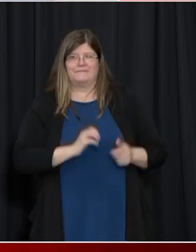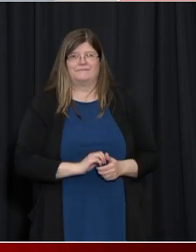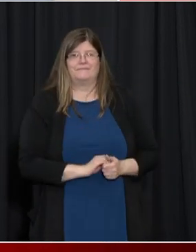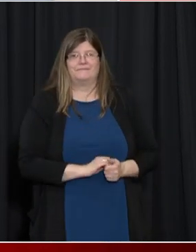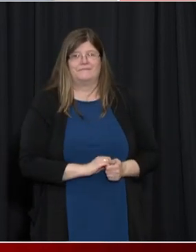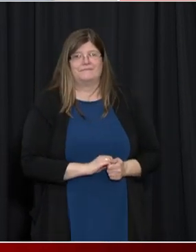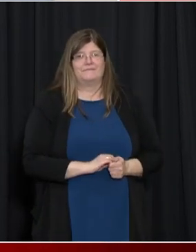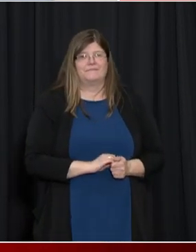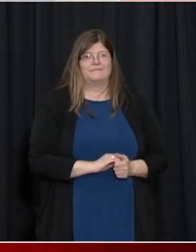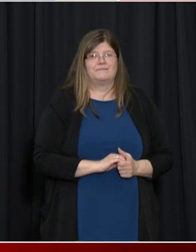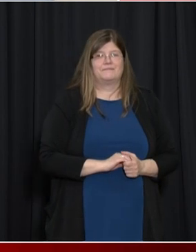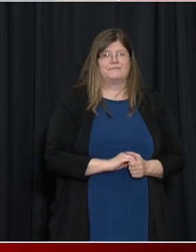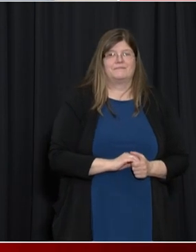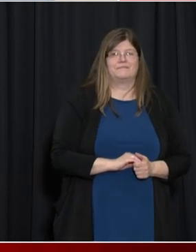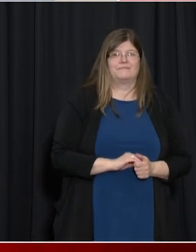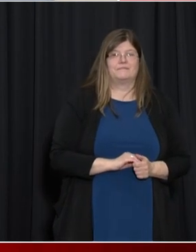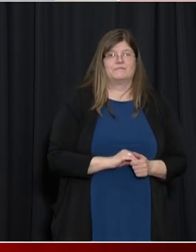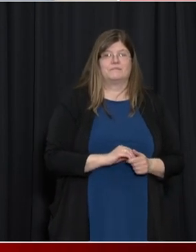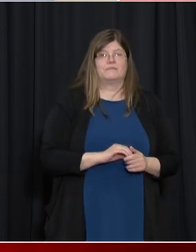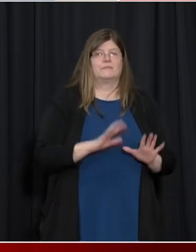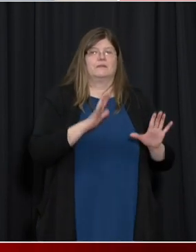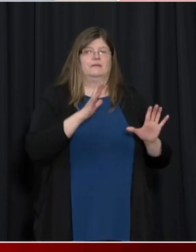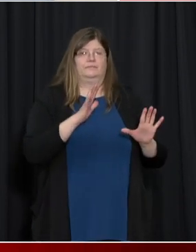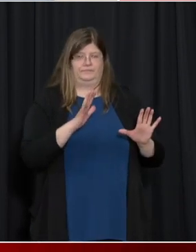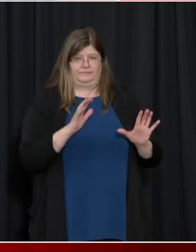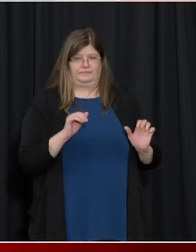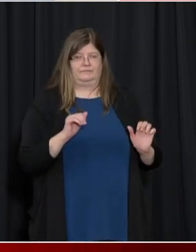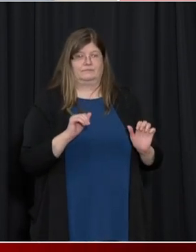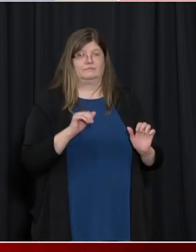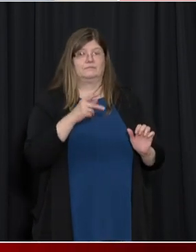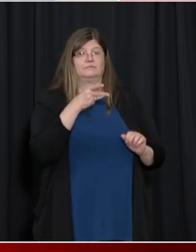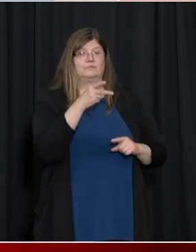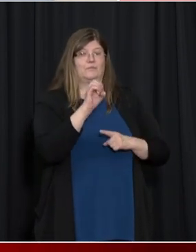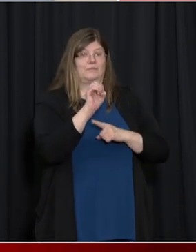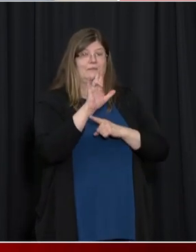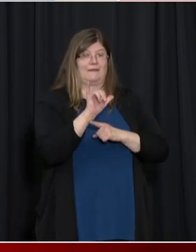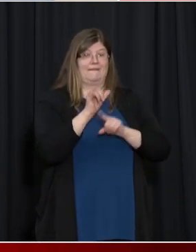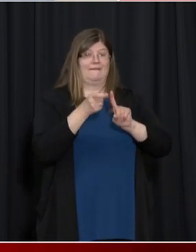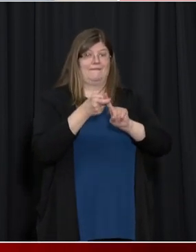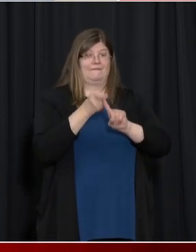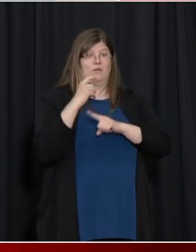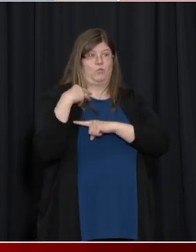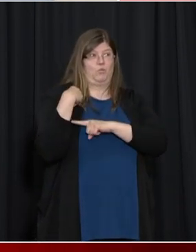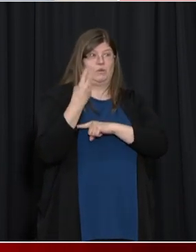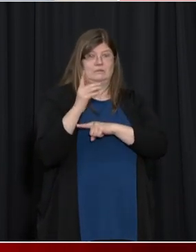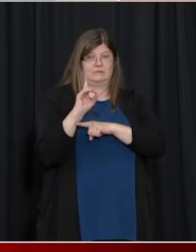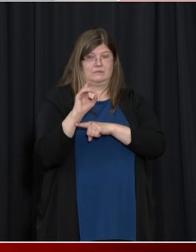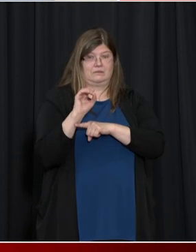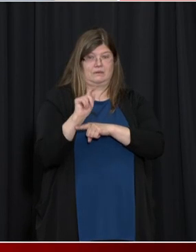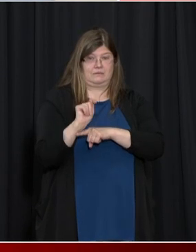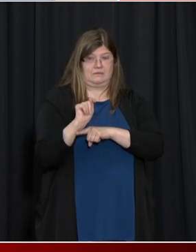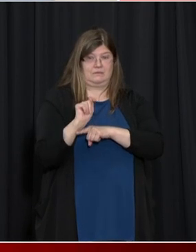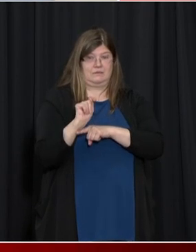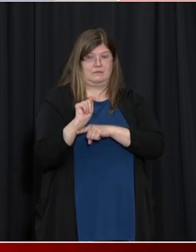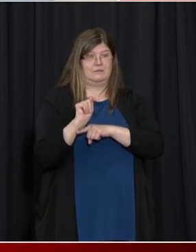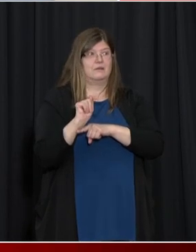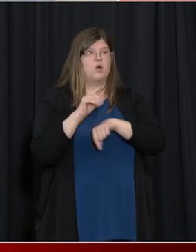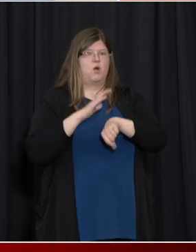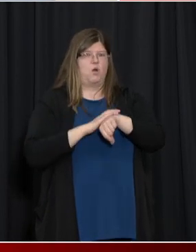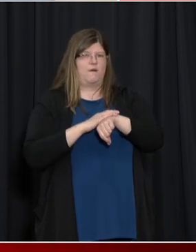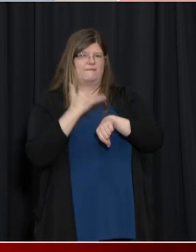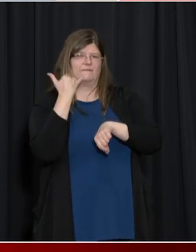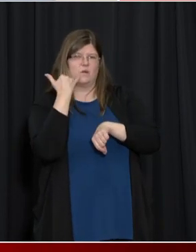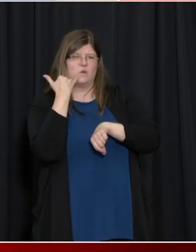Oh, Perry. I'm sorry, Perry from the Washington Post. Yes, hi, can you hear me here? I can hear you,